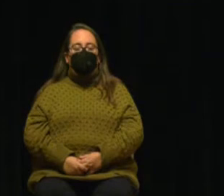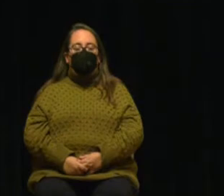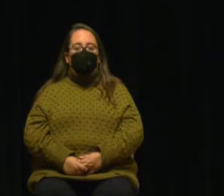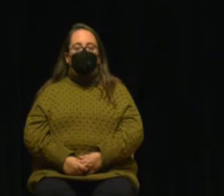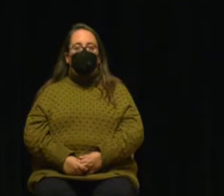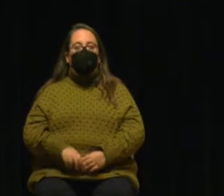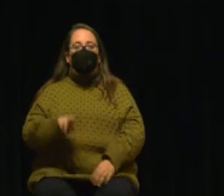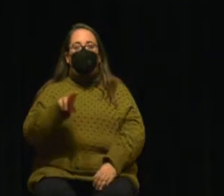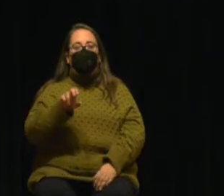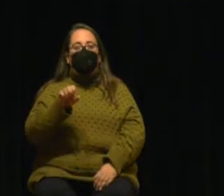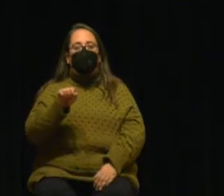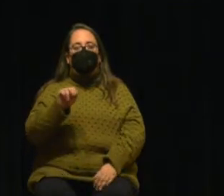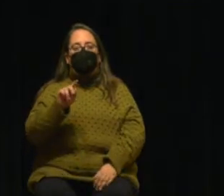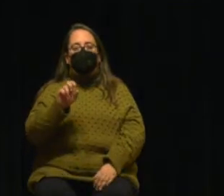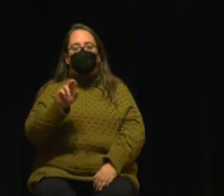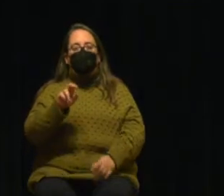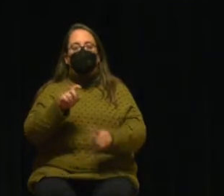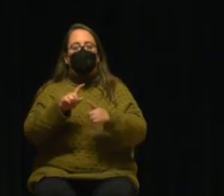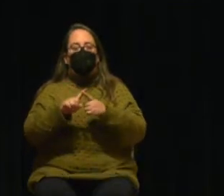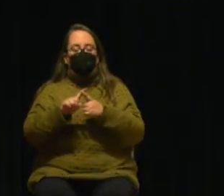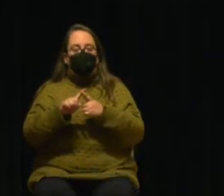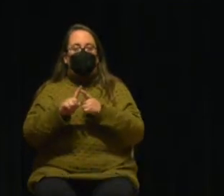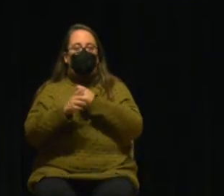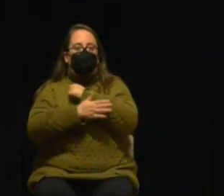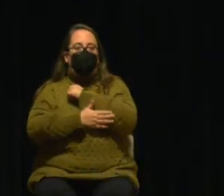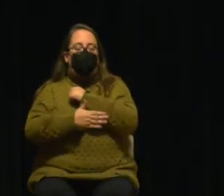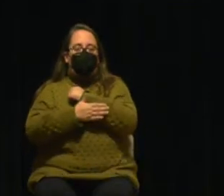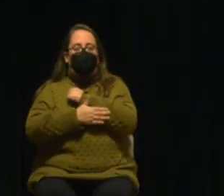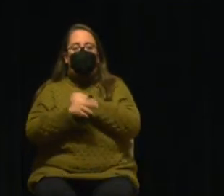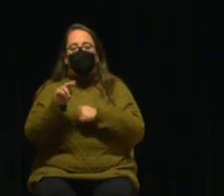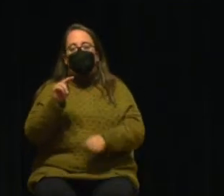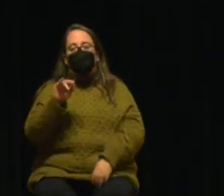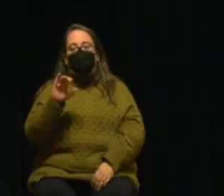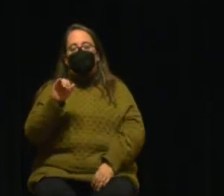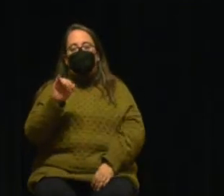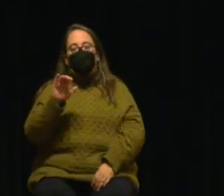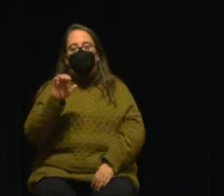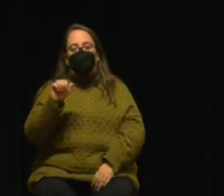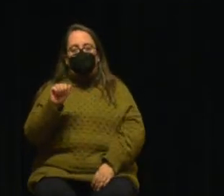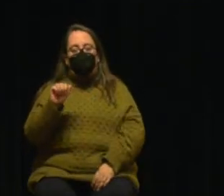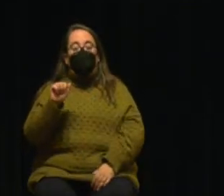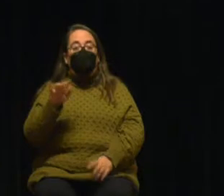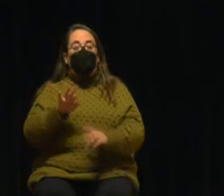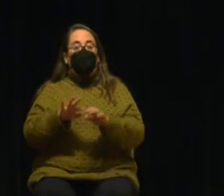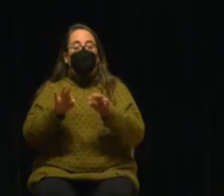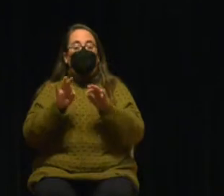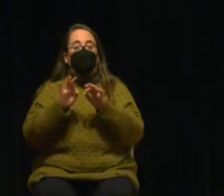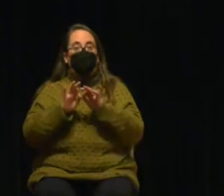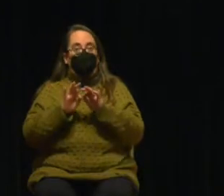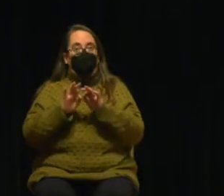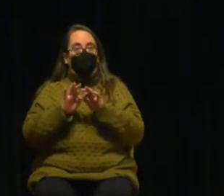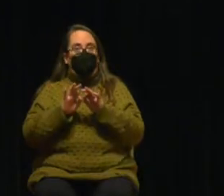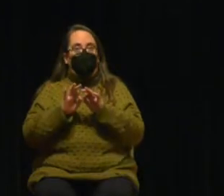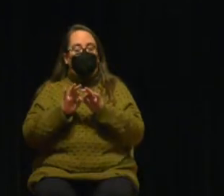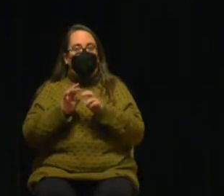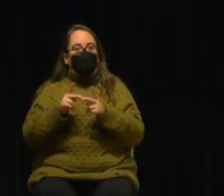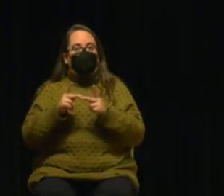U.S. minister to the nation of Nicaragua. This was a particularly important post at this